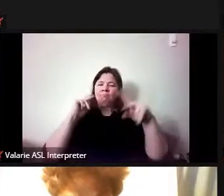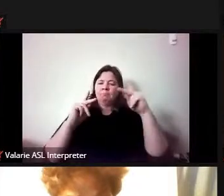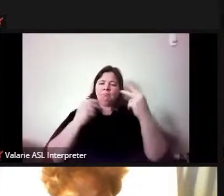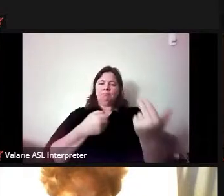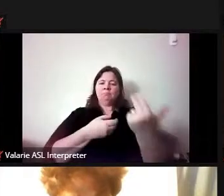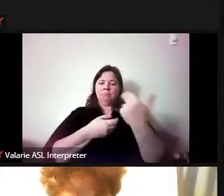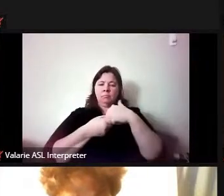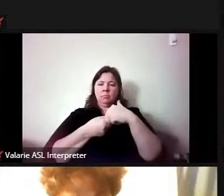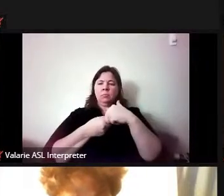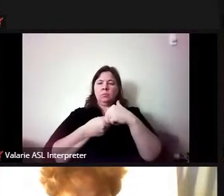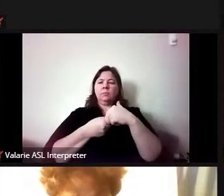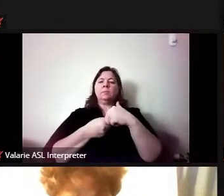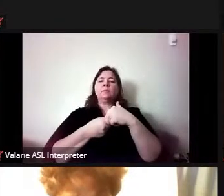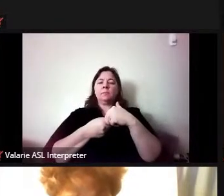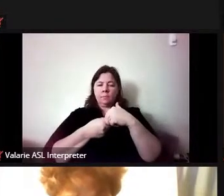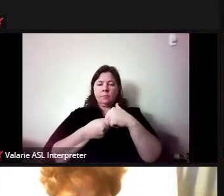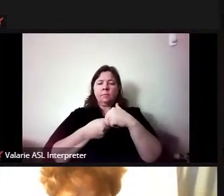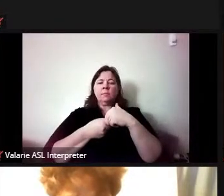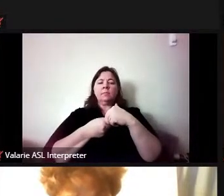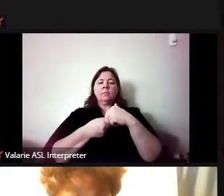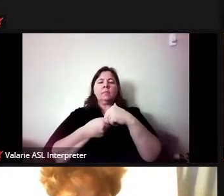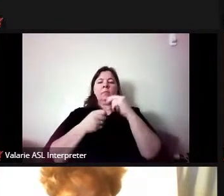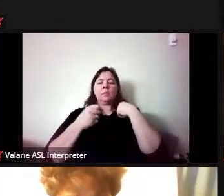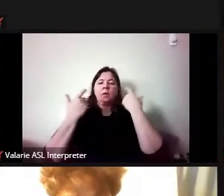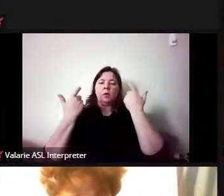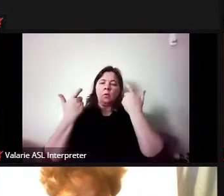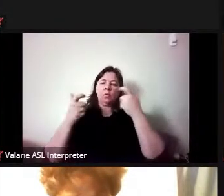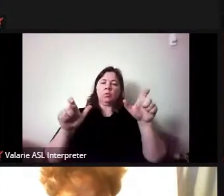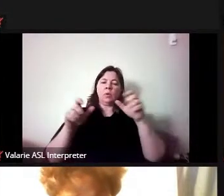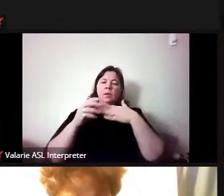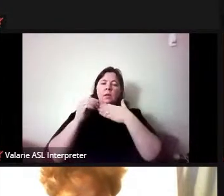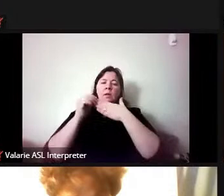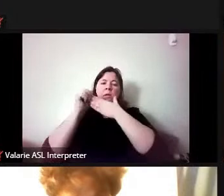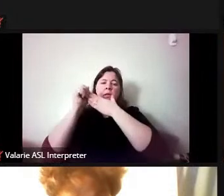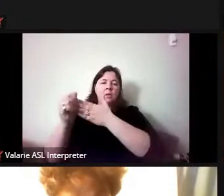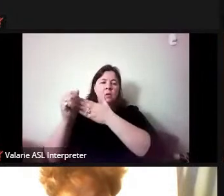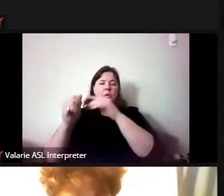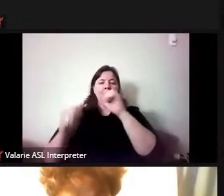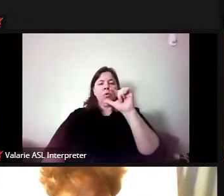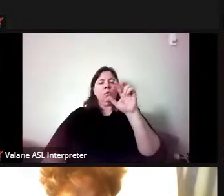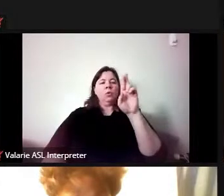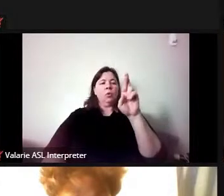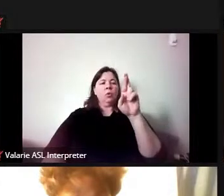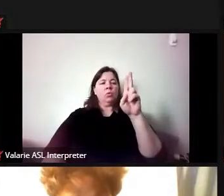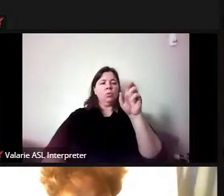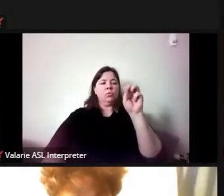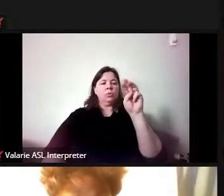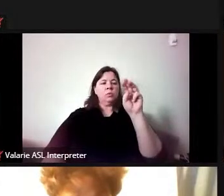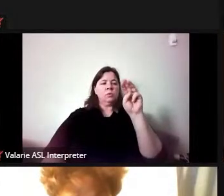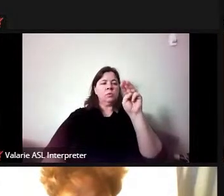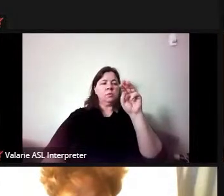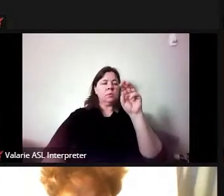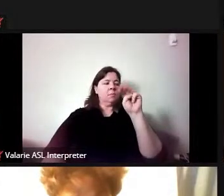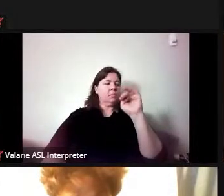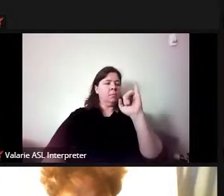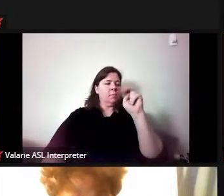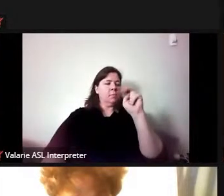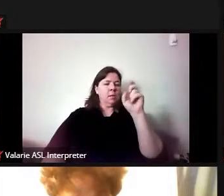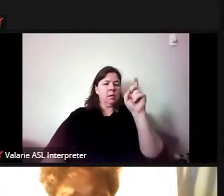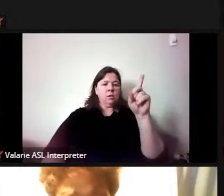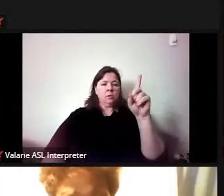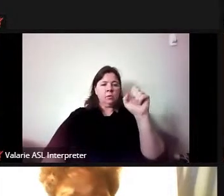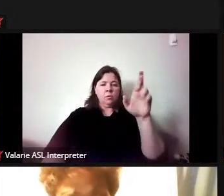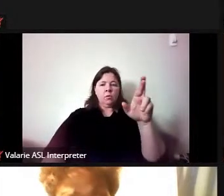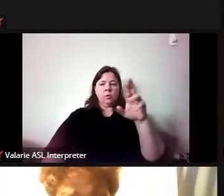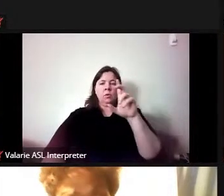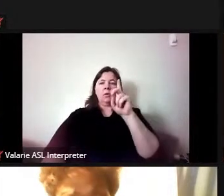hear from us and from our great leader, GURSMINDER, DHILLON, and we'll be with him shortly. Okay,